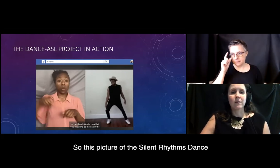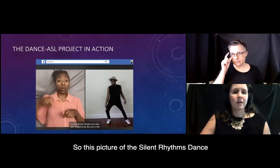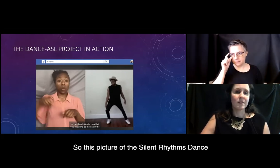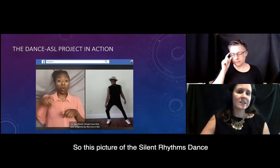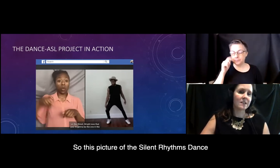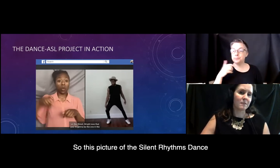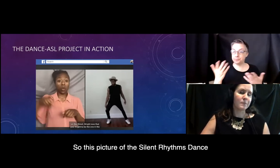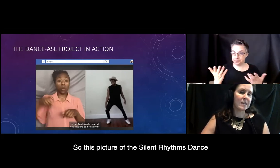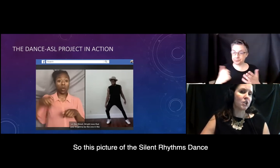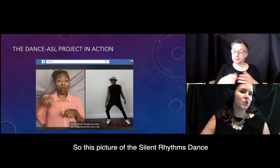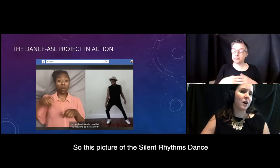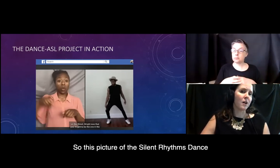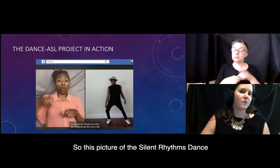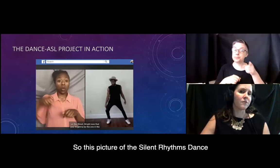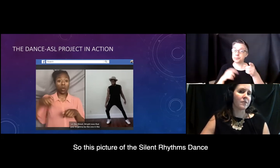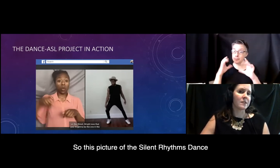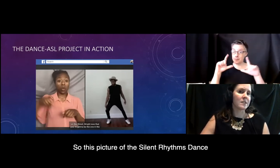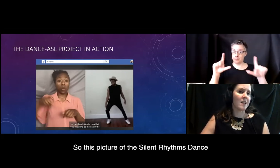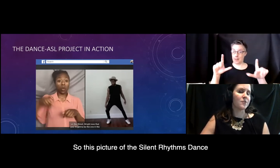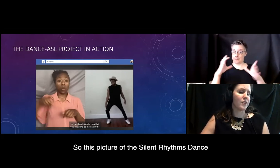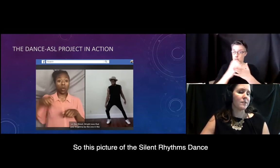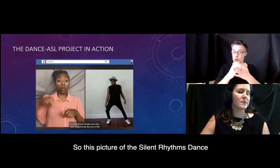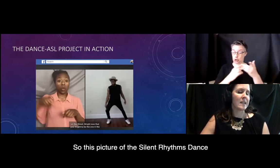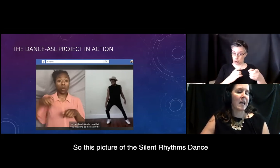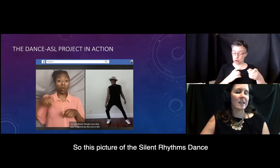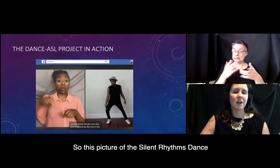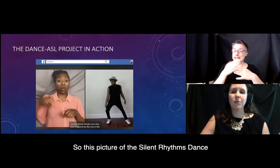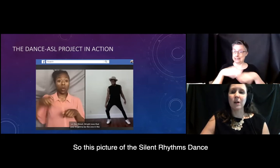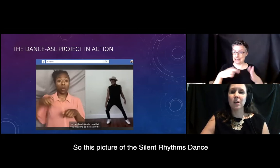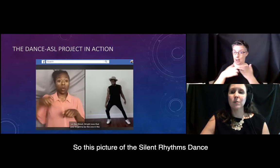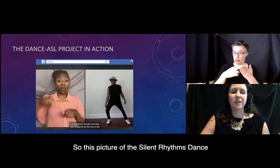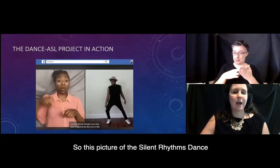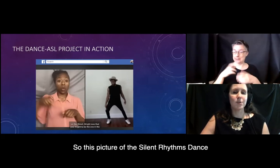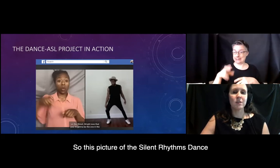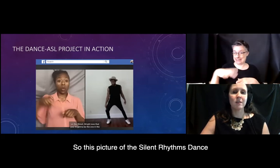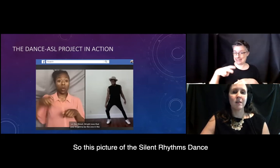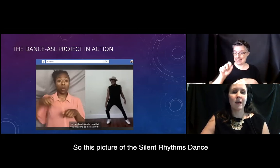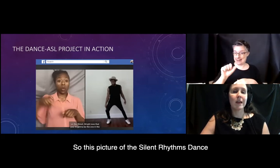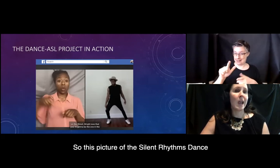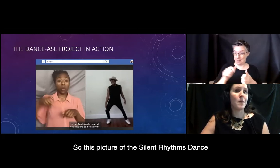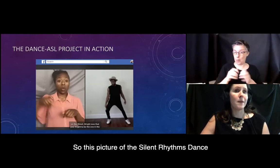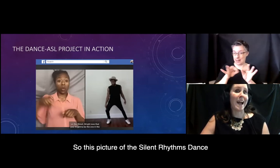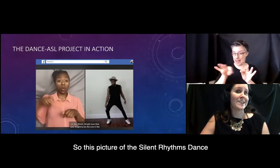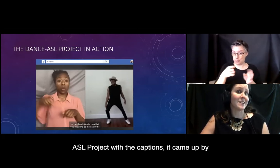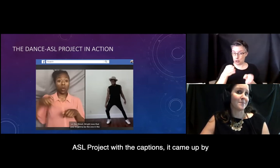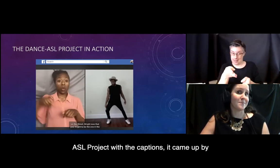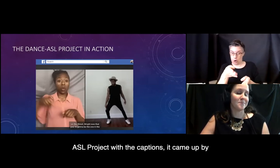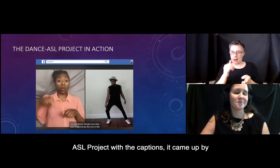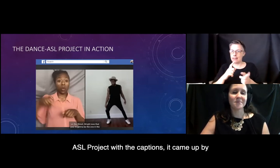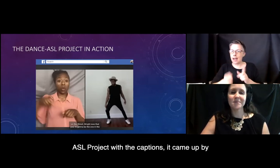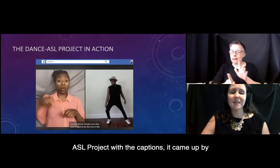So this picture of the Silent Rhythm Dance ASL project with the caption, it came up by